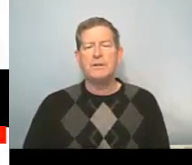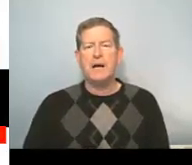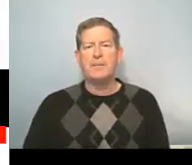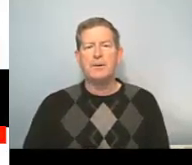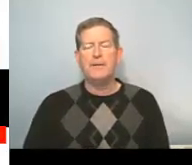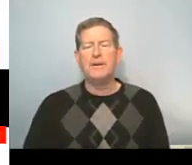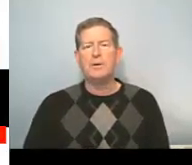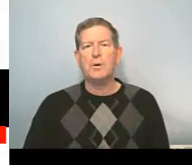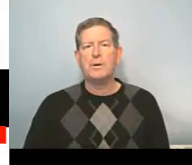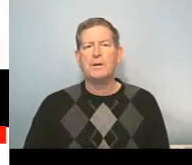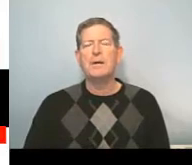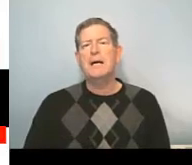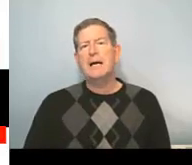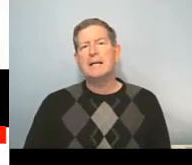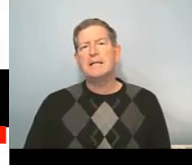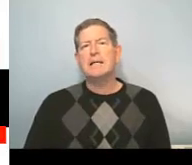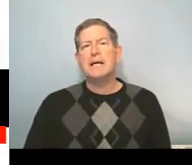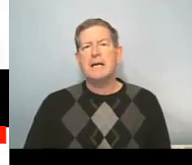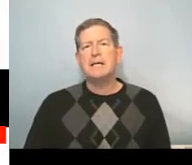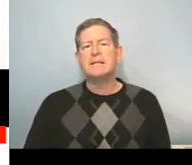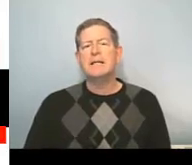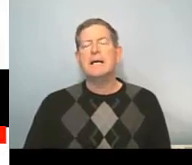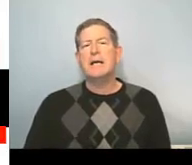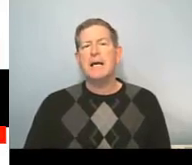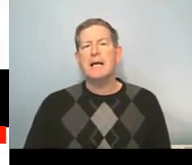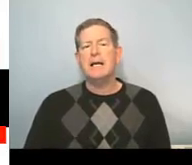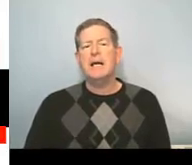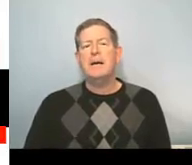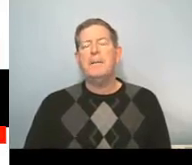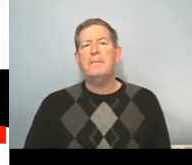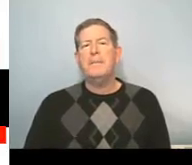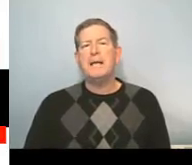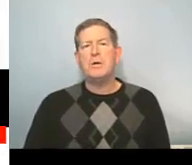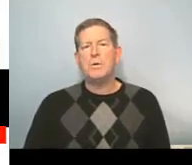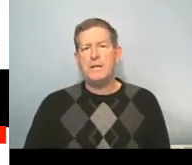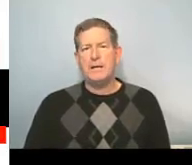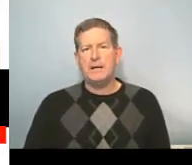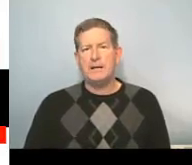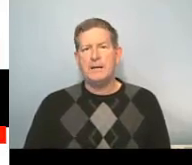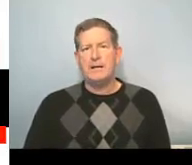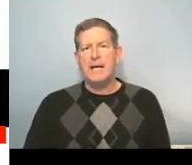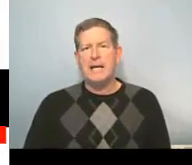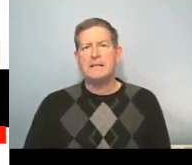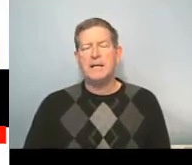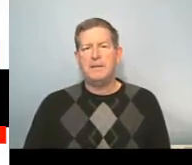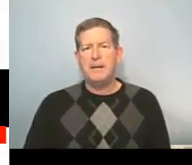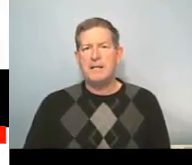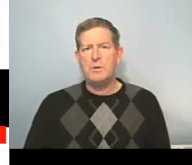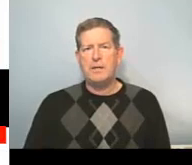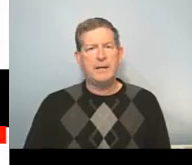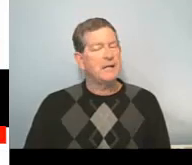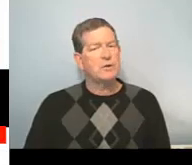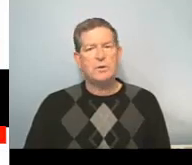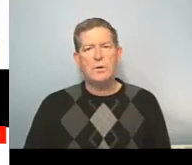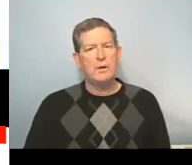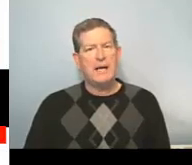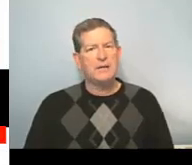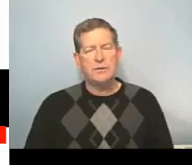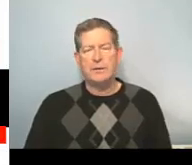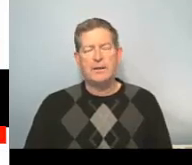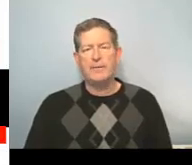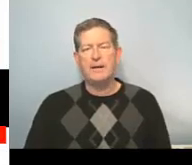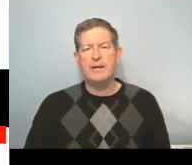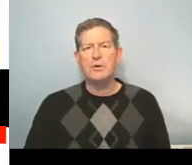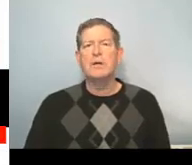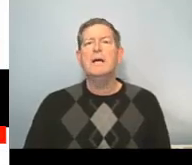noon, which is in the upper left-hand corner here, I'd say es el mediodía. Es el mediodía, not son